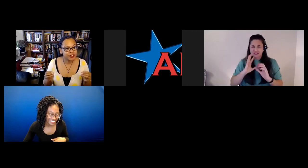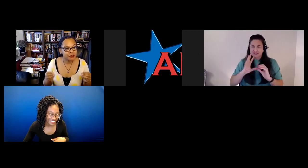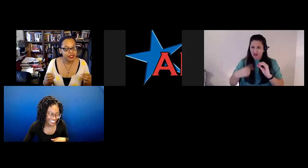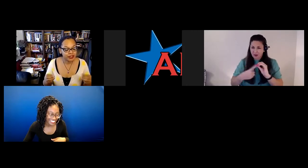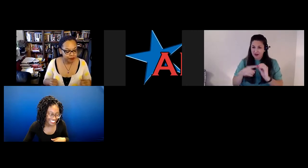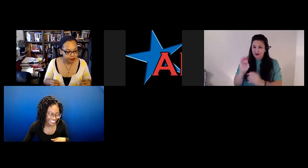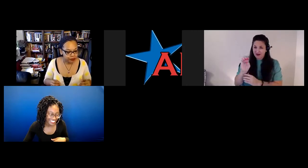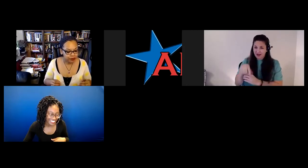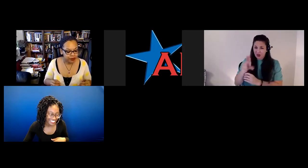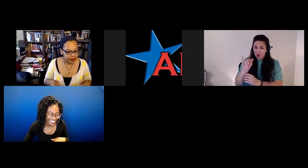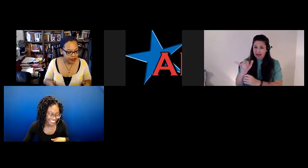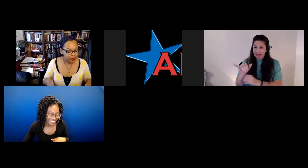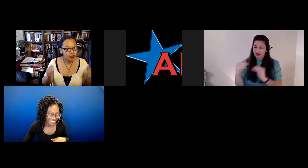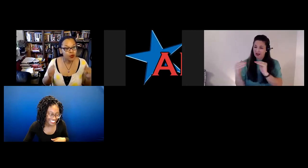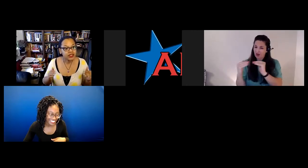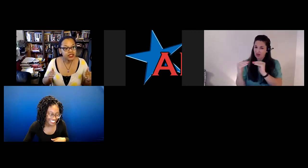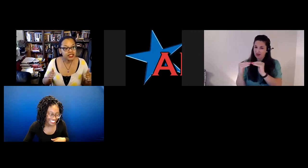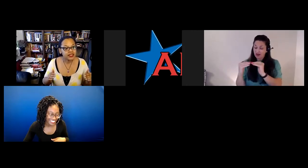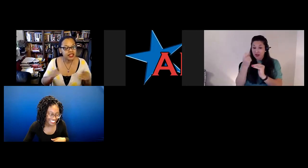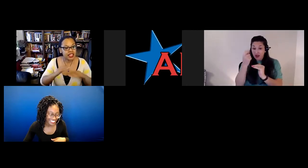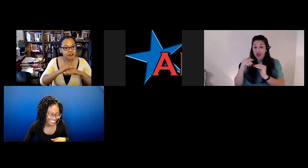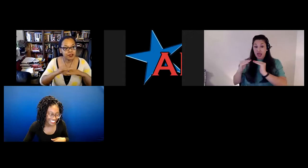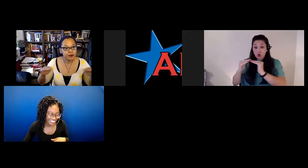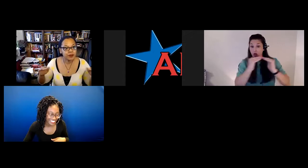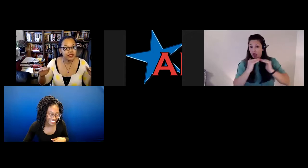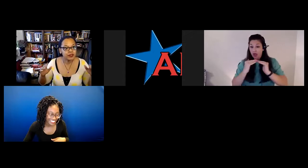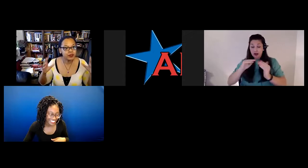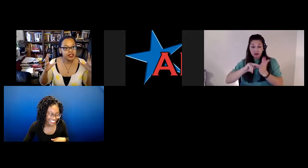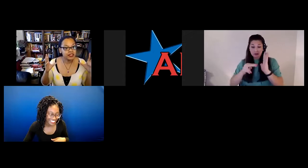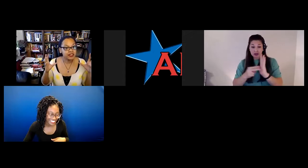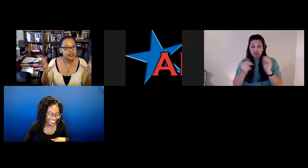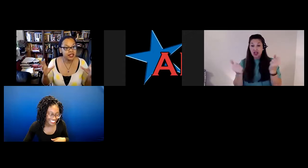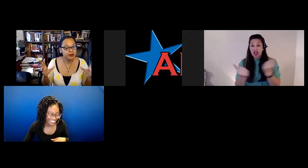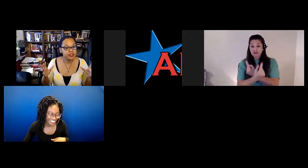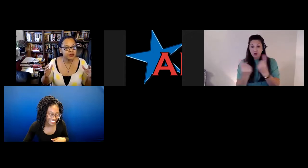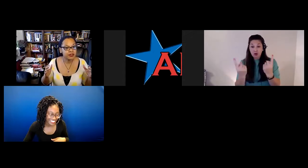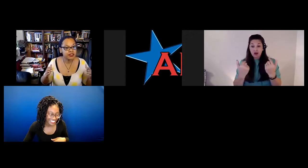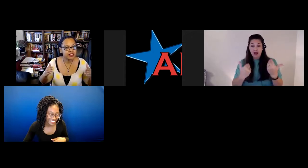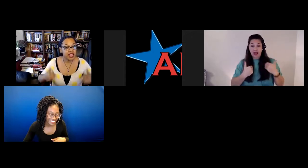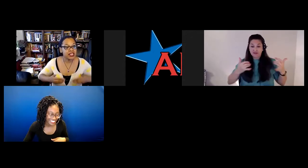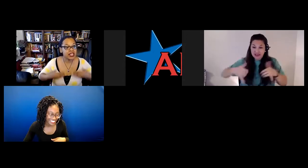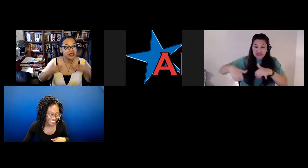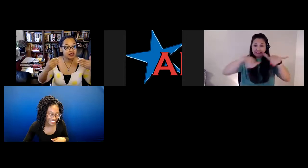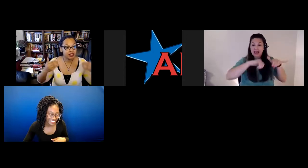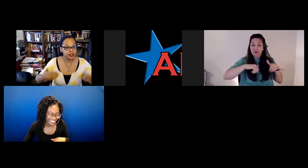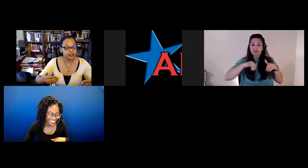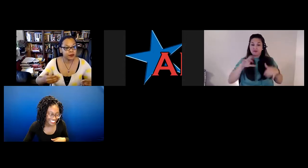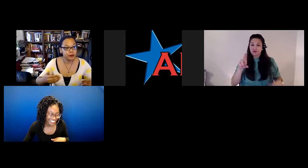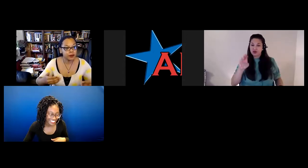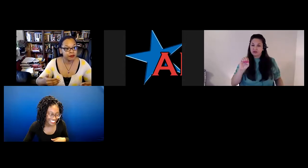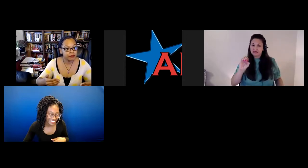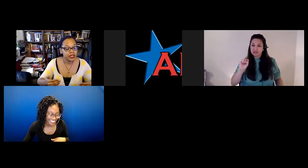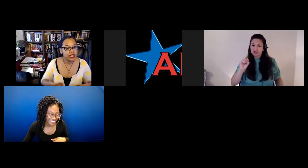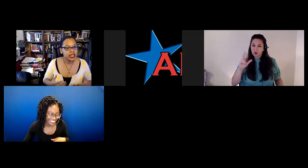difference being, equality is that everyone gets the same resources allocated to them in the same